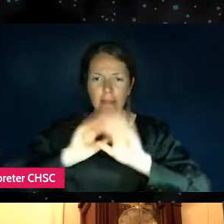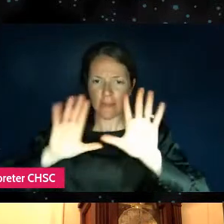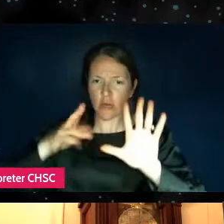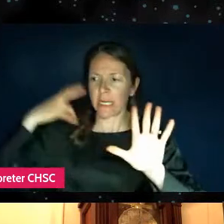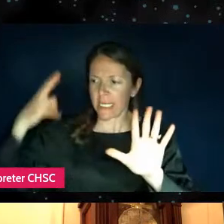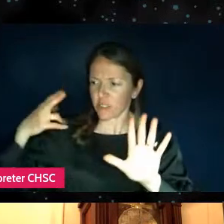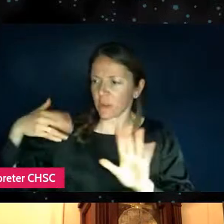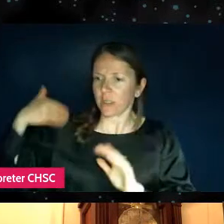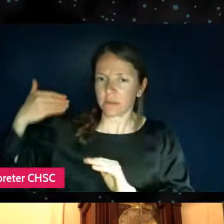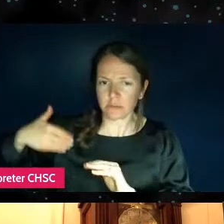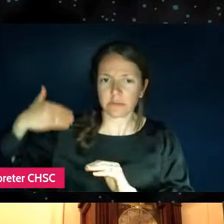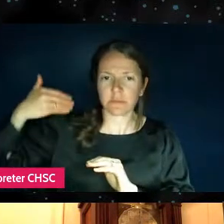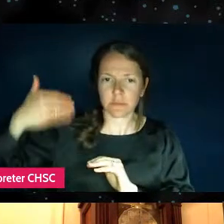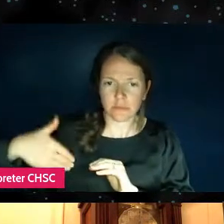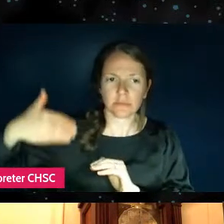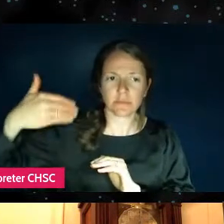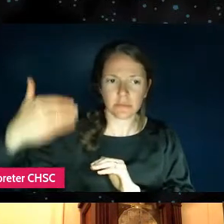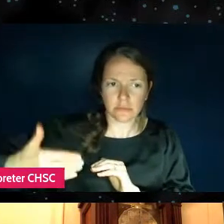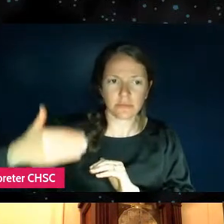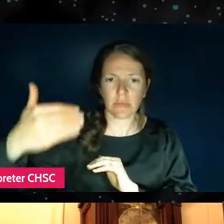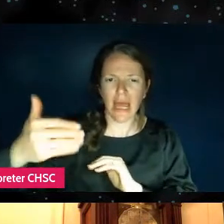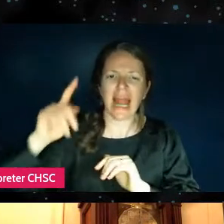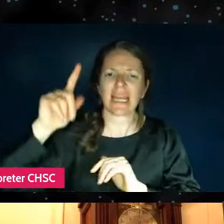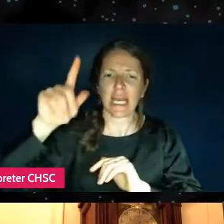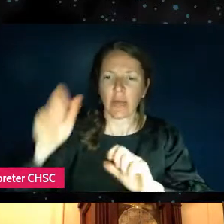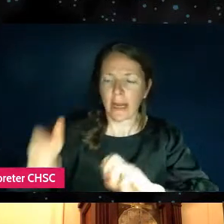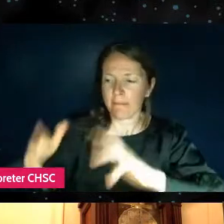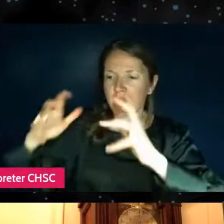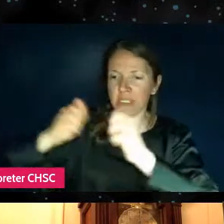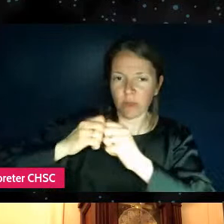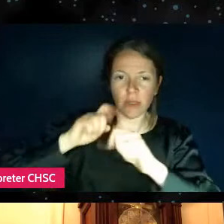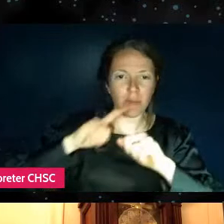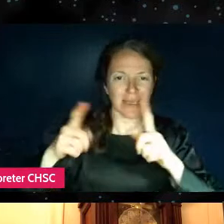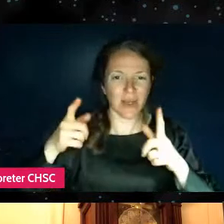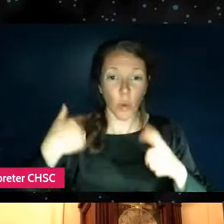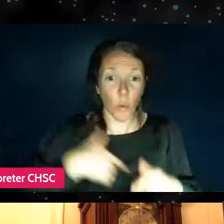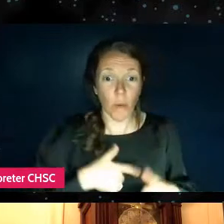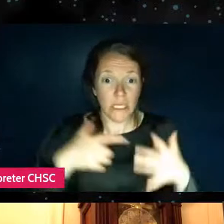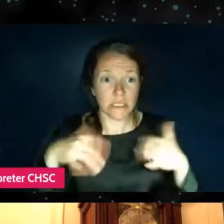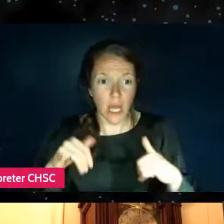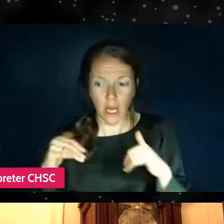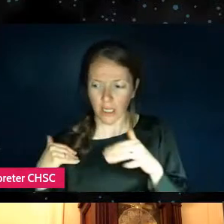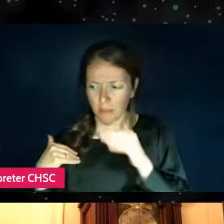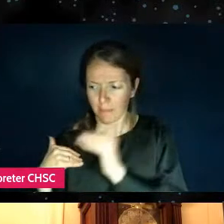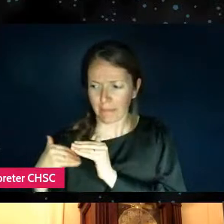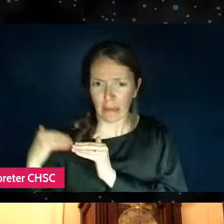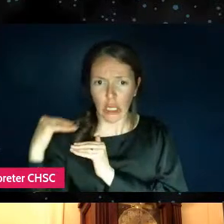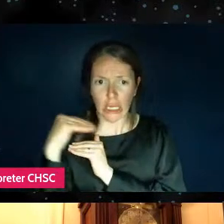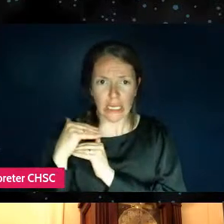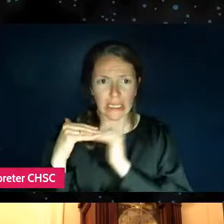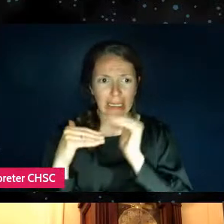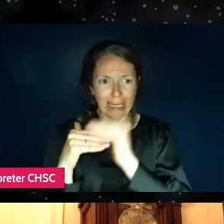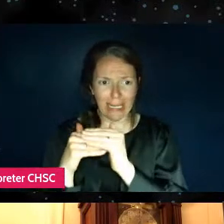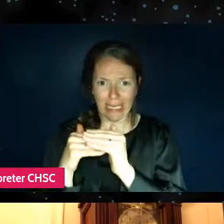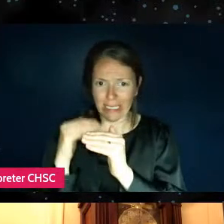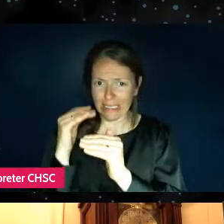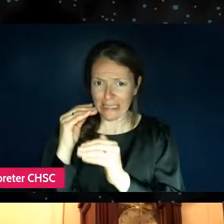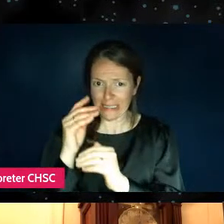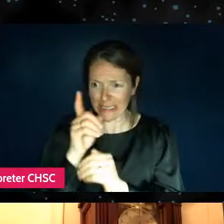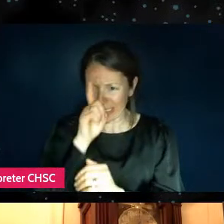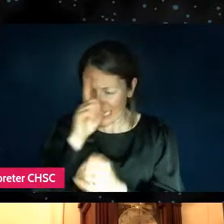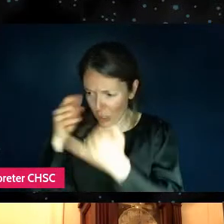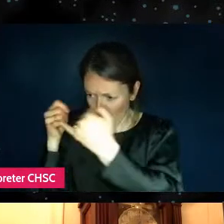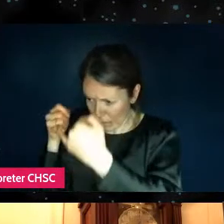clear narrative that then we can mess with. Mm-hmm. We're kind of still in a place where we're still building the single line that we can critique